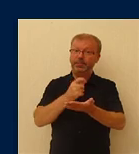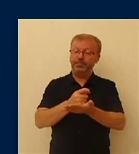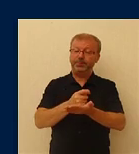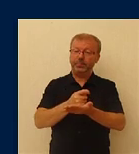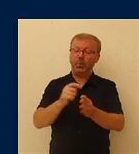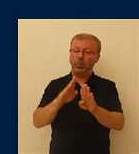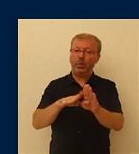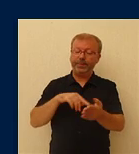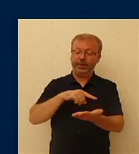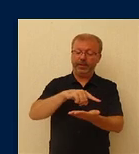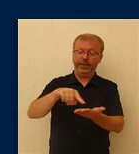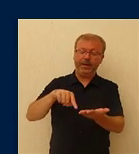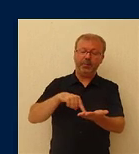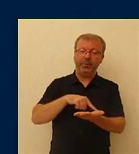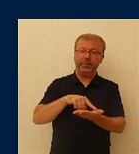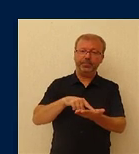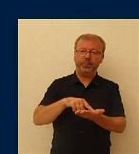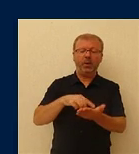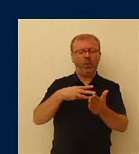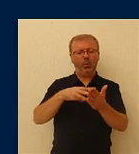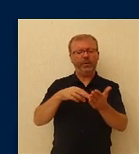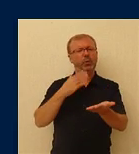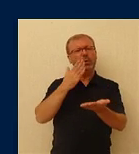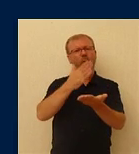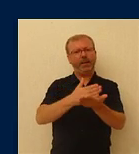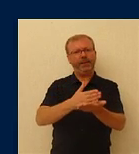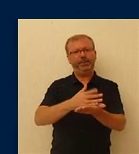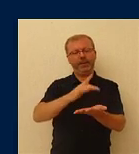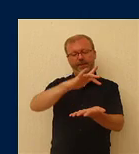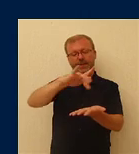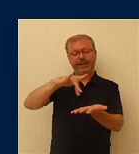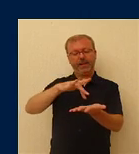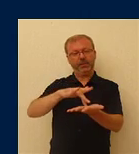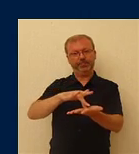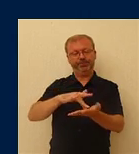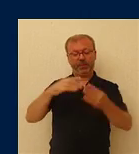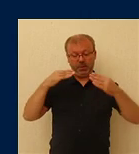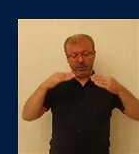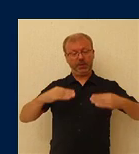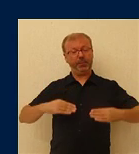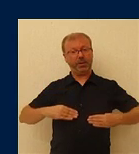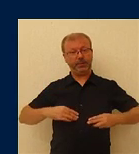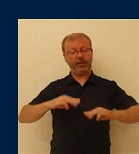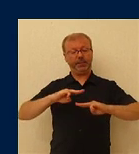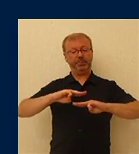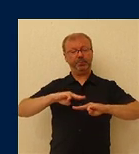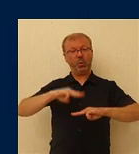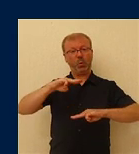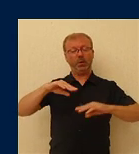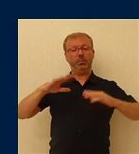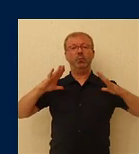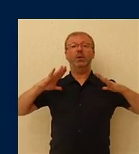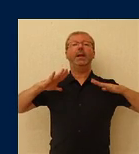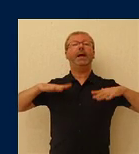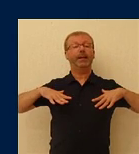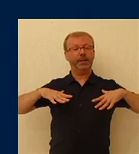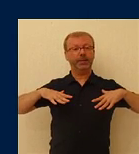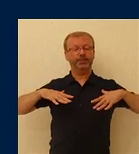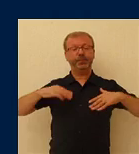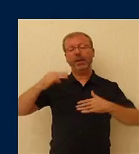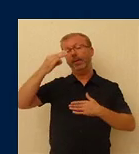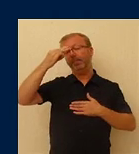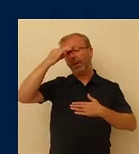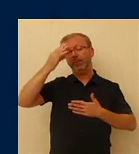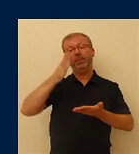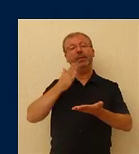Once you arrive in the center, the body is more relaxed and the mind may have stopped the chattering. It